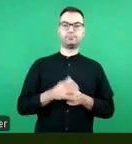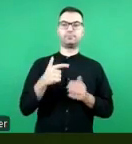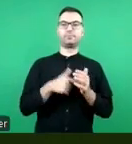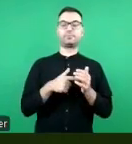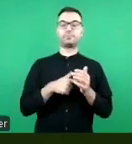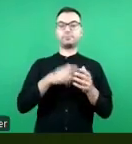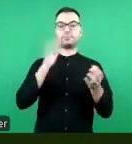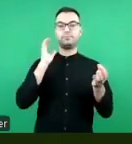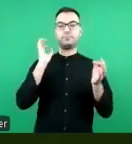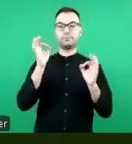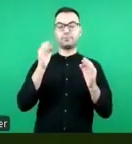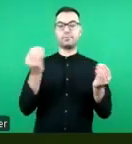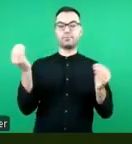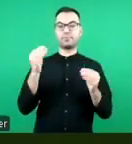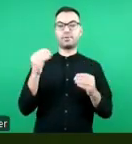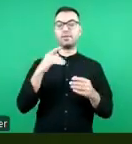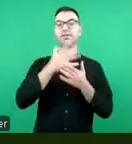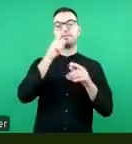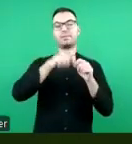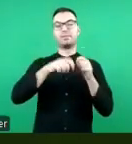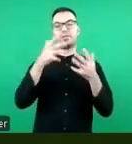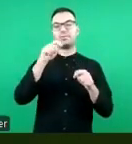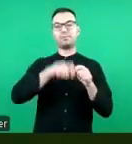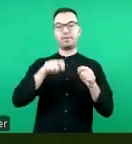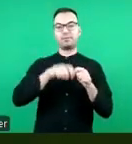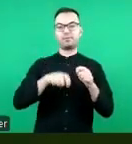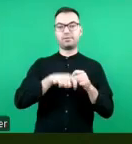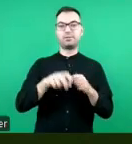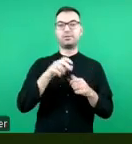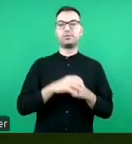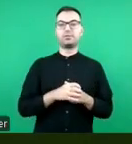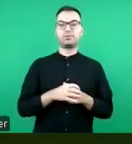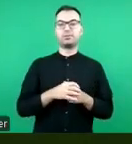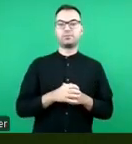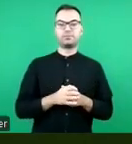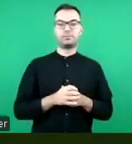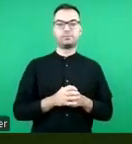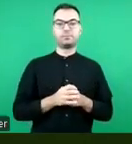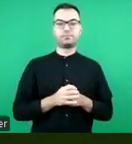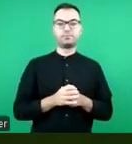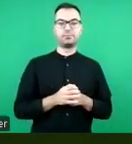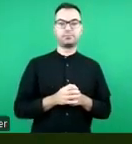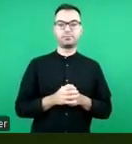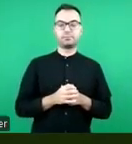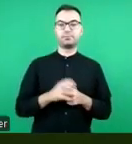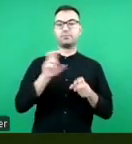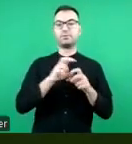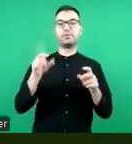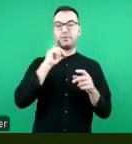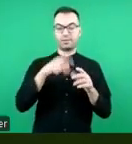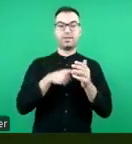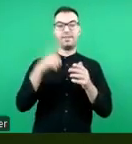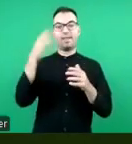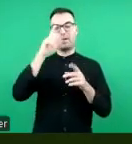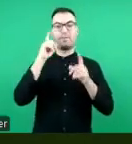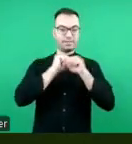those syntheses to actually test if we found support for the intermediate disturbance